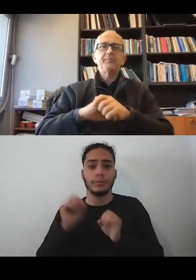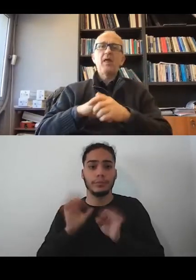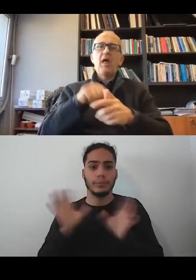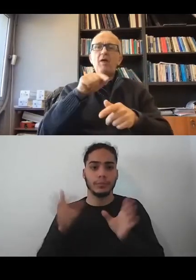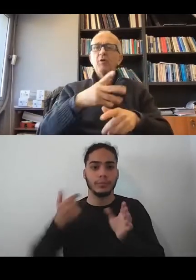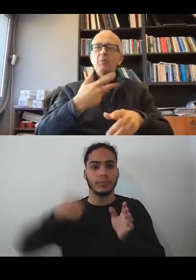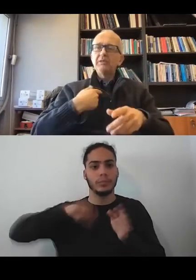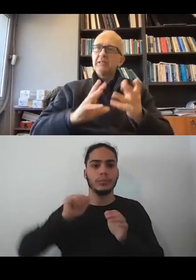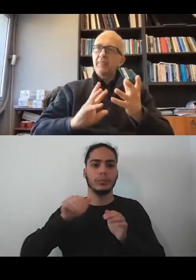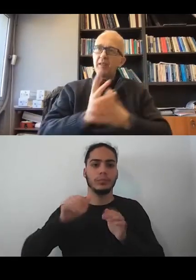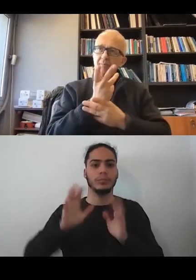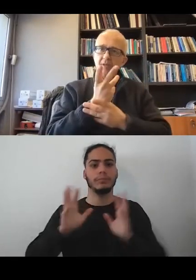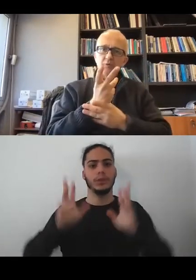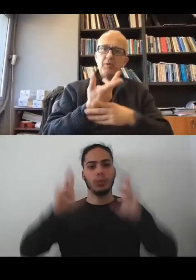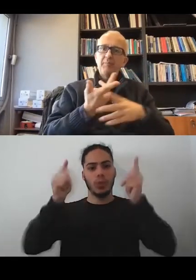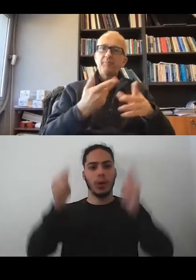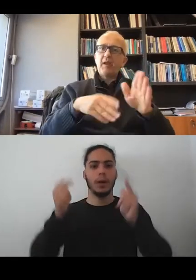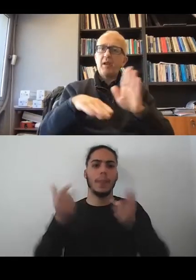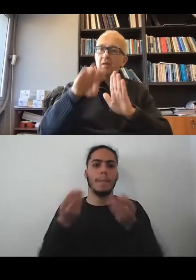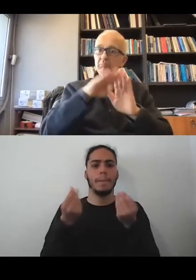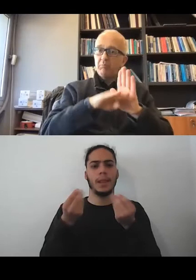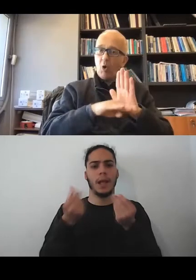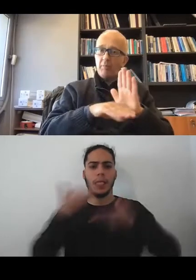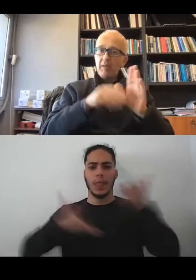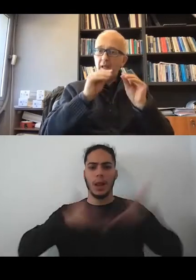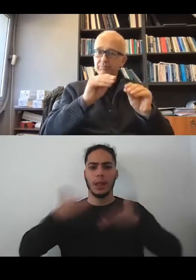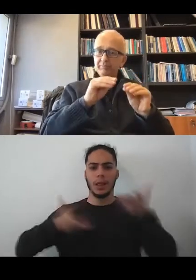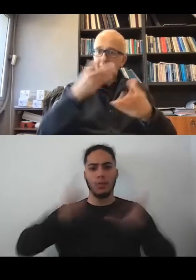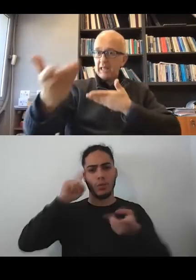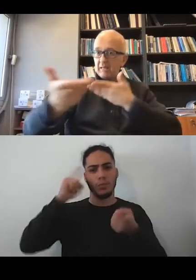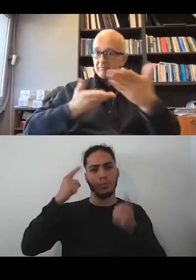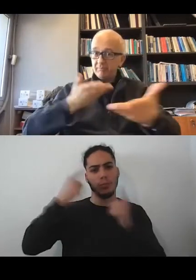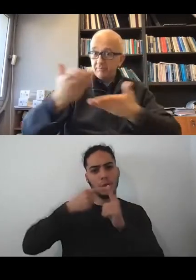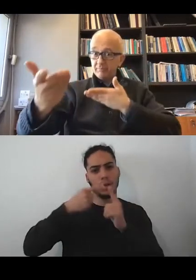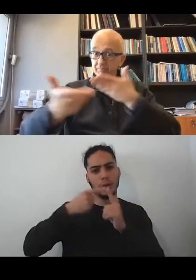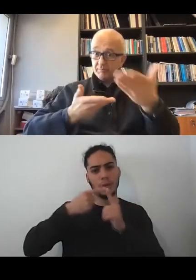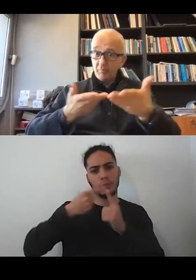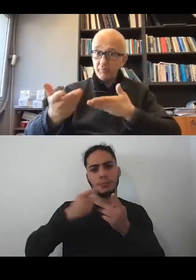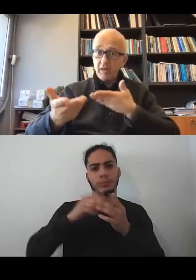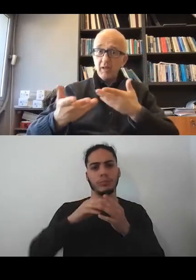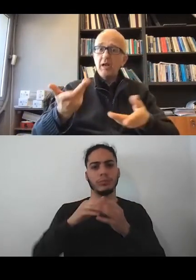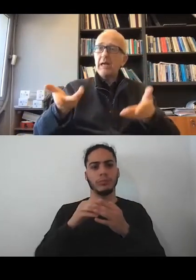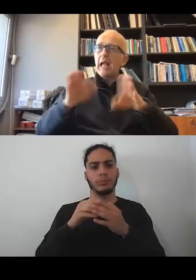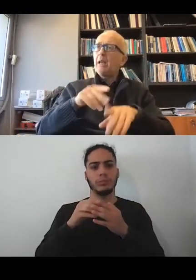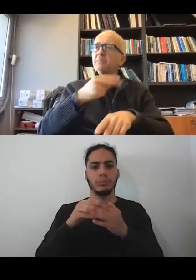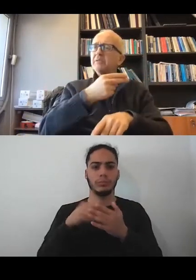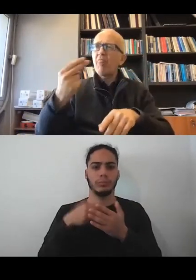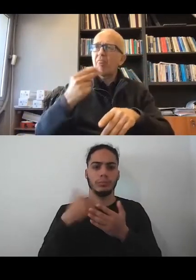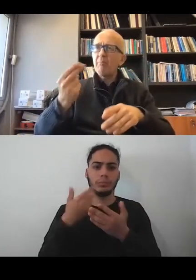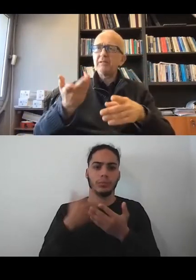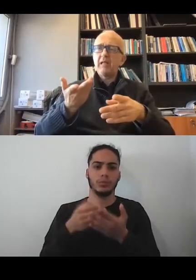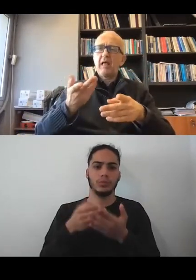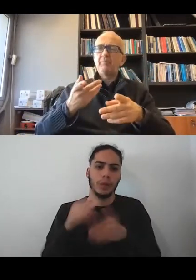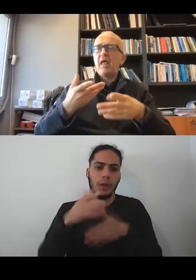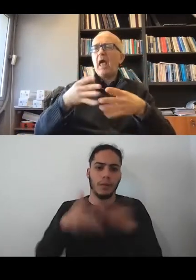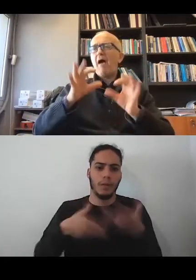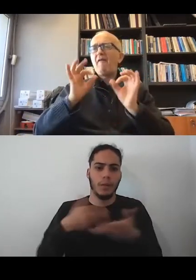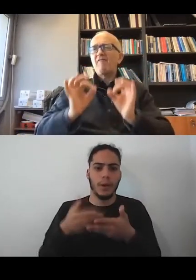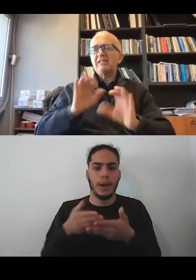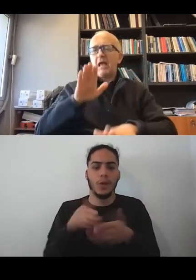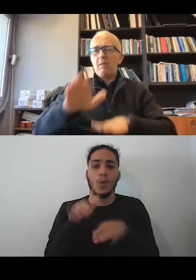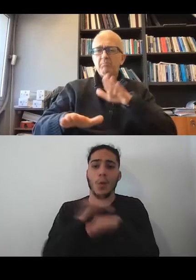material to cover at least 2 introductory sign language courses in 3